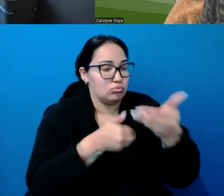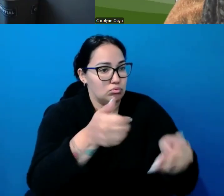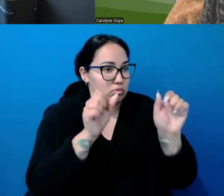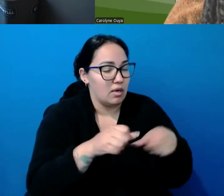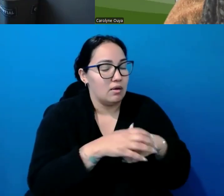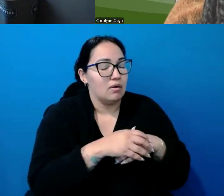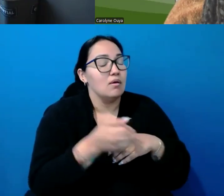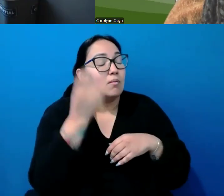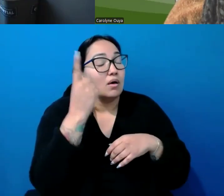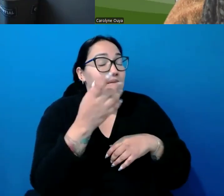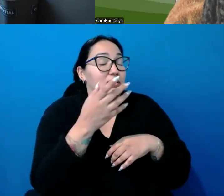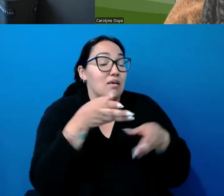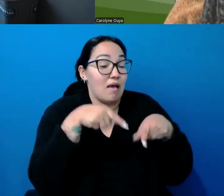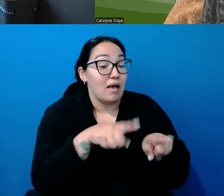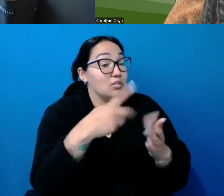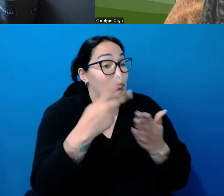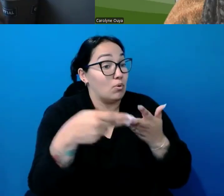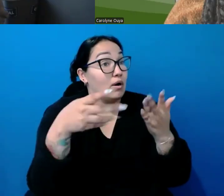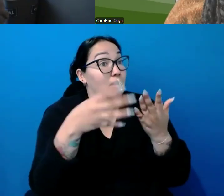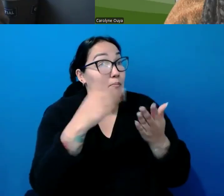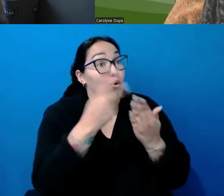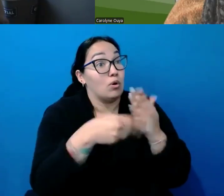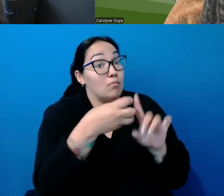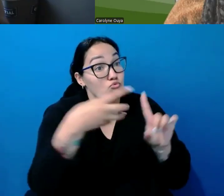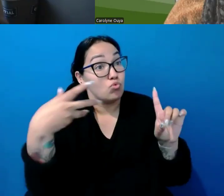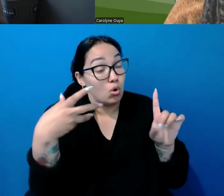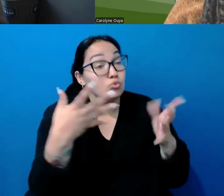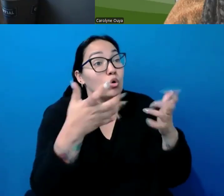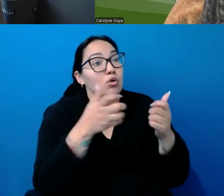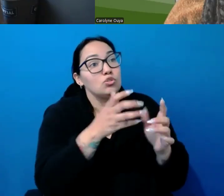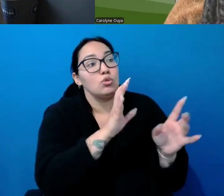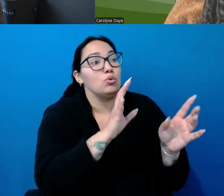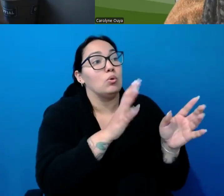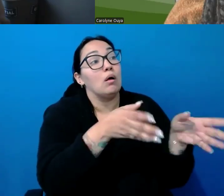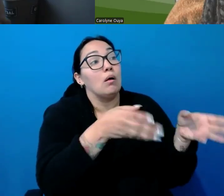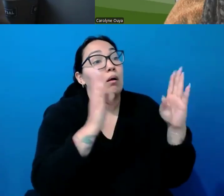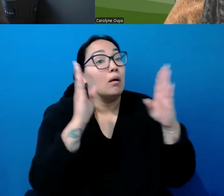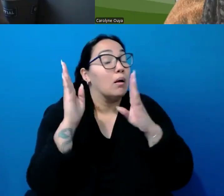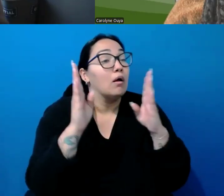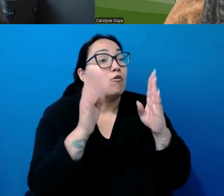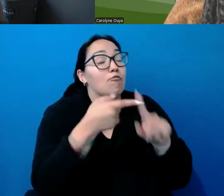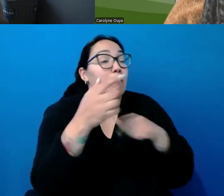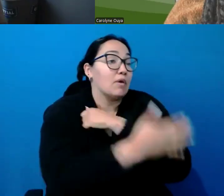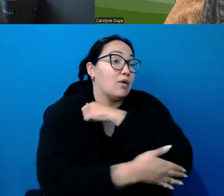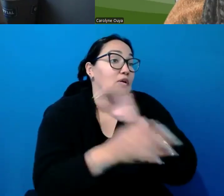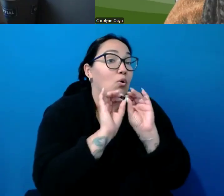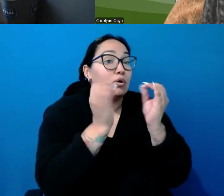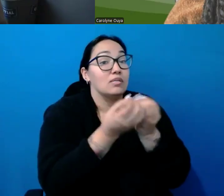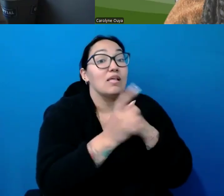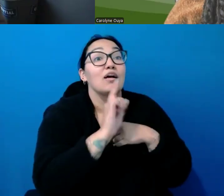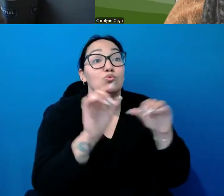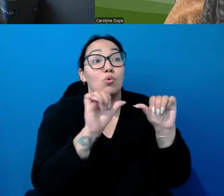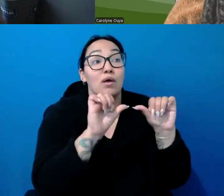yeah, as the program grows, you want to gain the attention of county organizations, the actual county